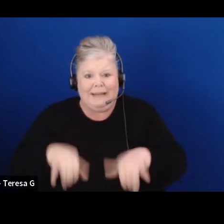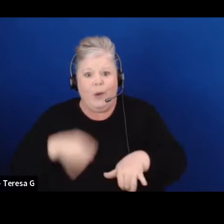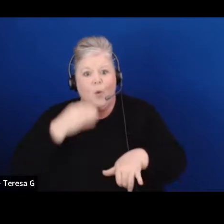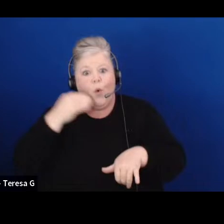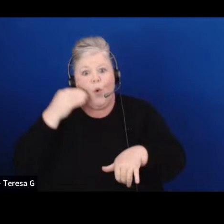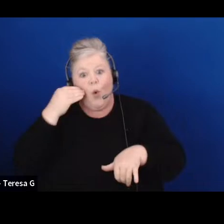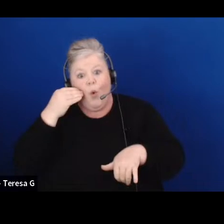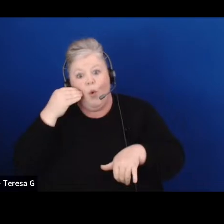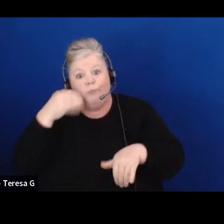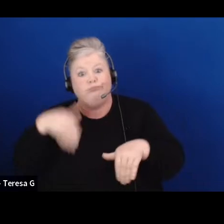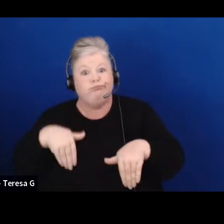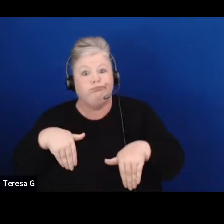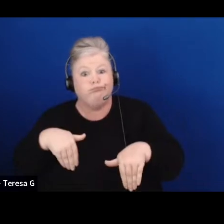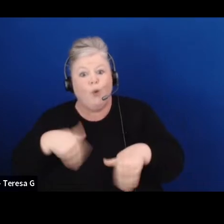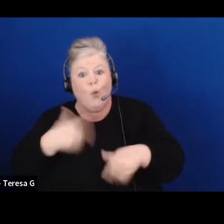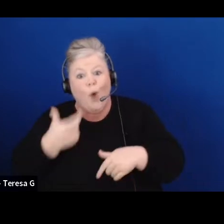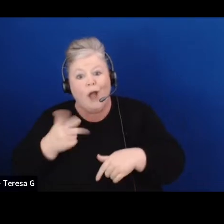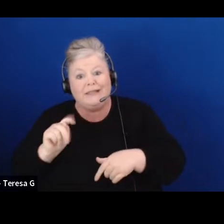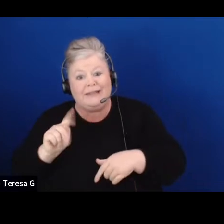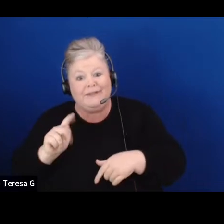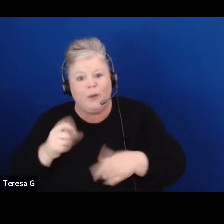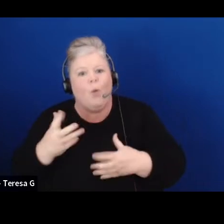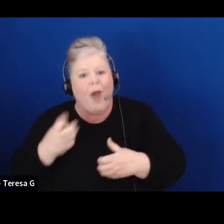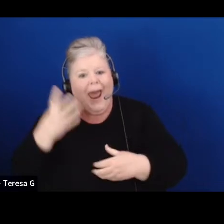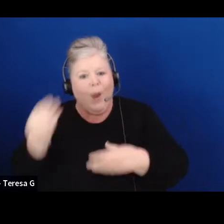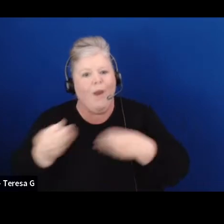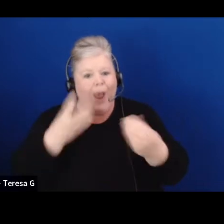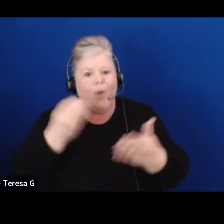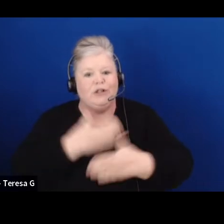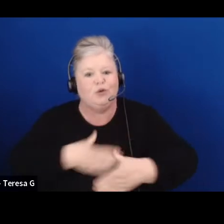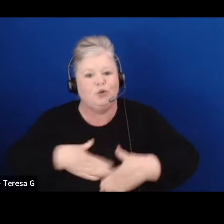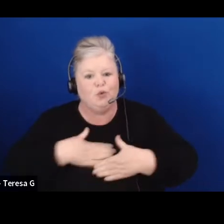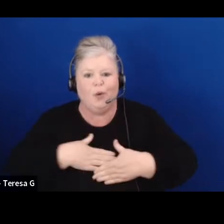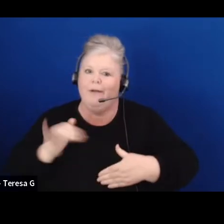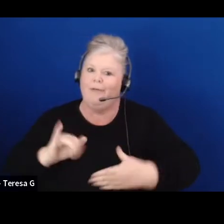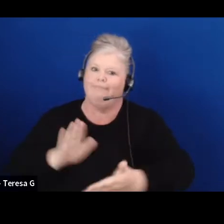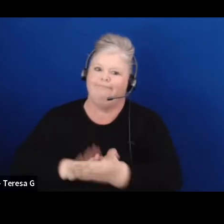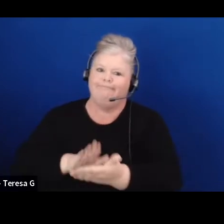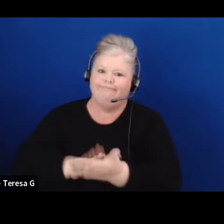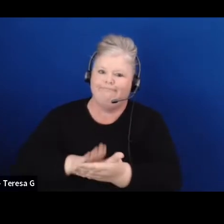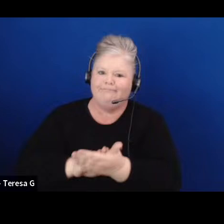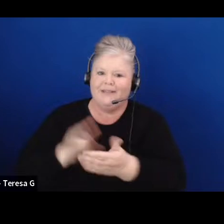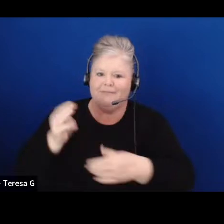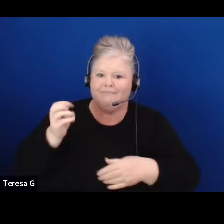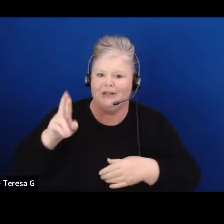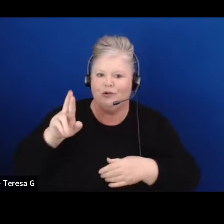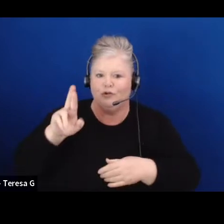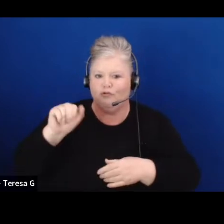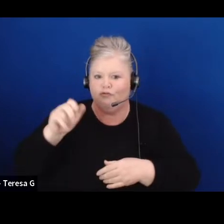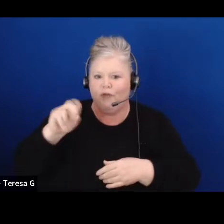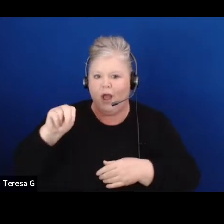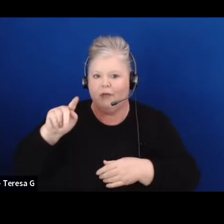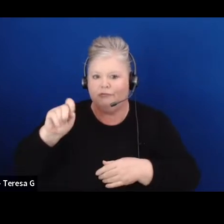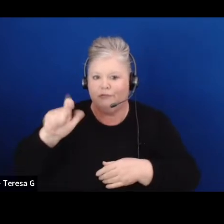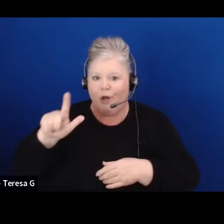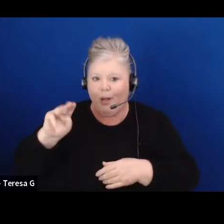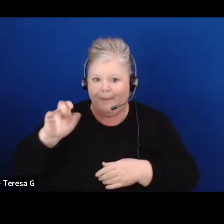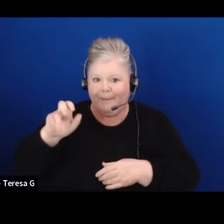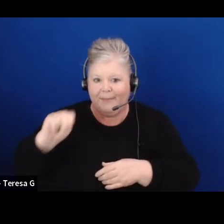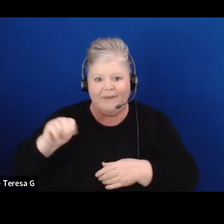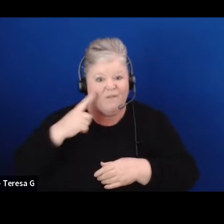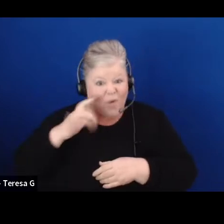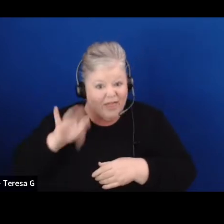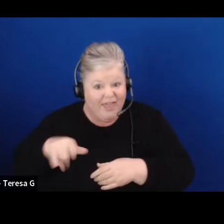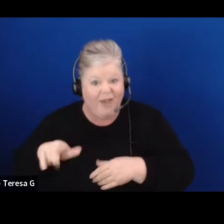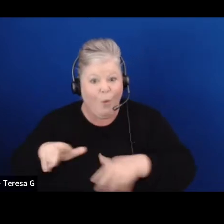We want to get out there. And again, another shout out to Mr. Ron Tallman, one of my favorite people in the world, for the Walk for Hearing